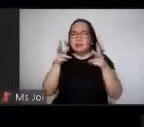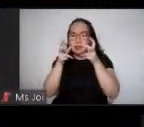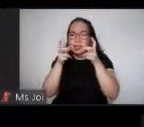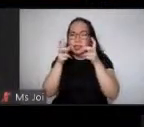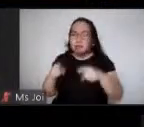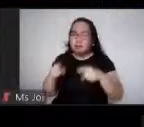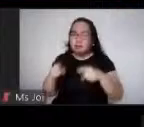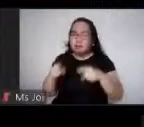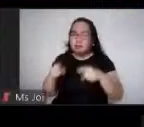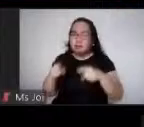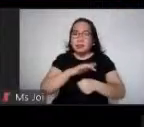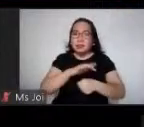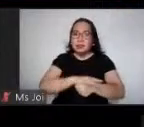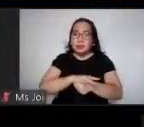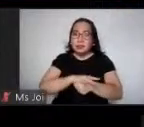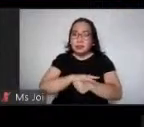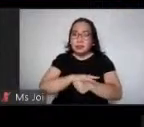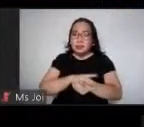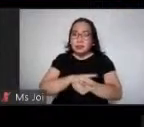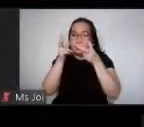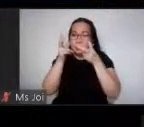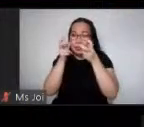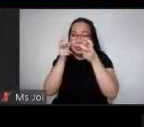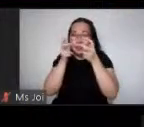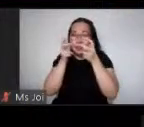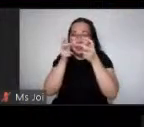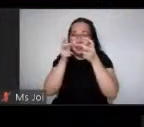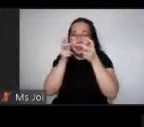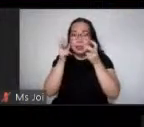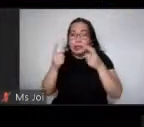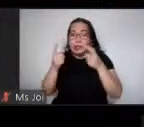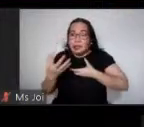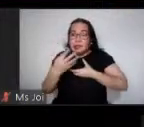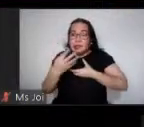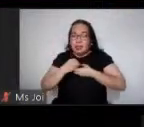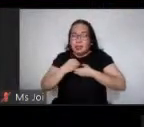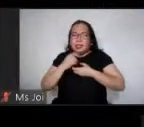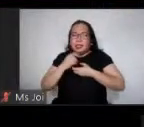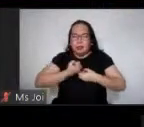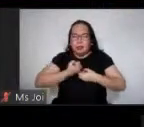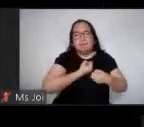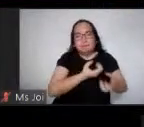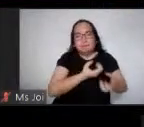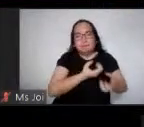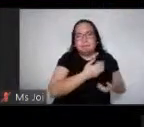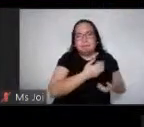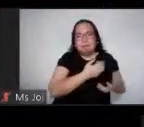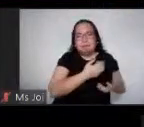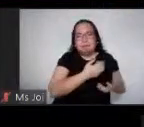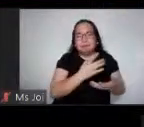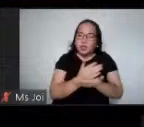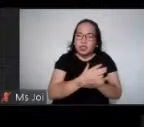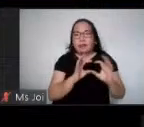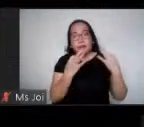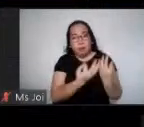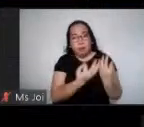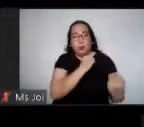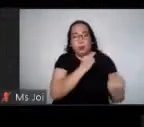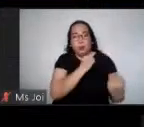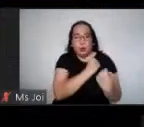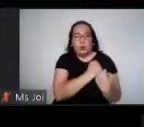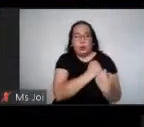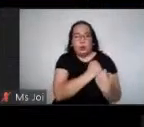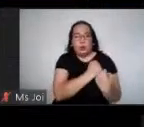that you should also share it support system. Dapat meron po kayong family or even if you need a